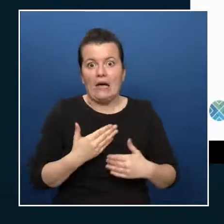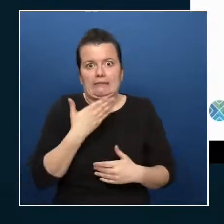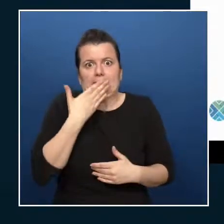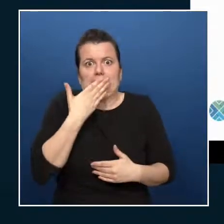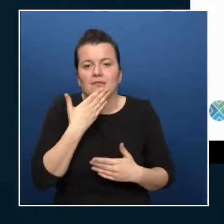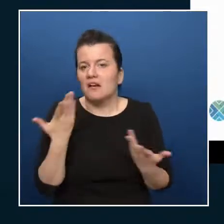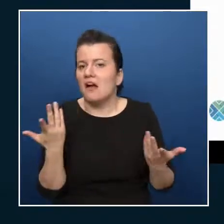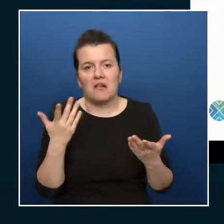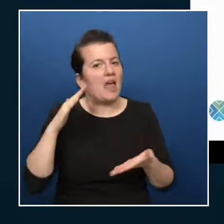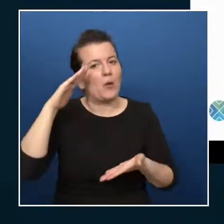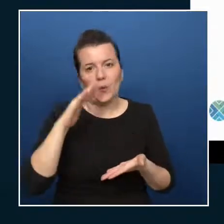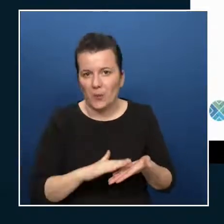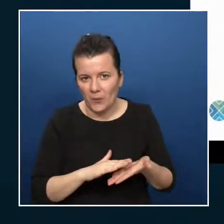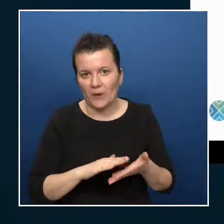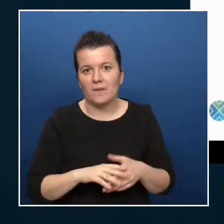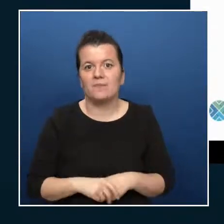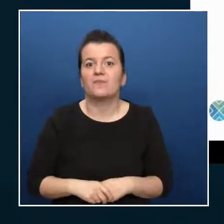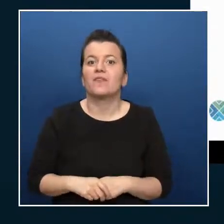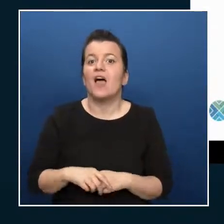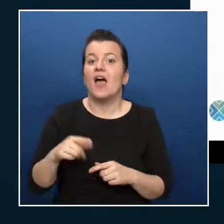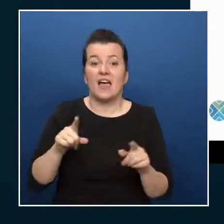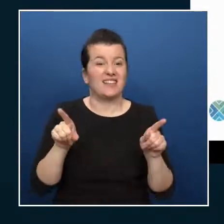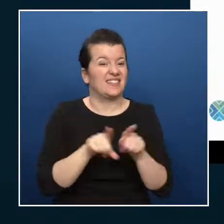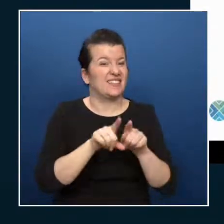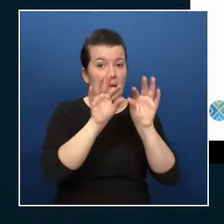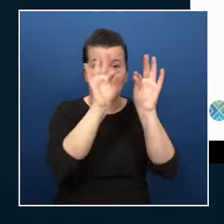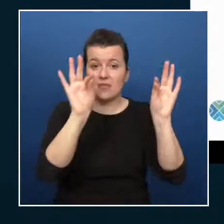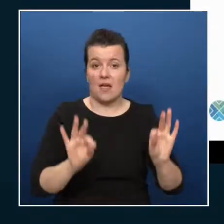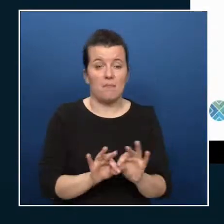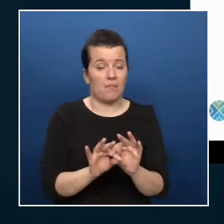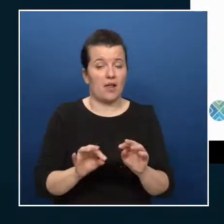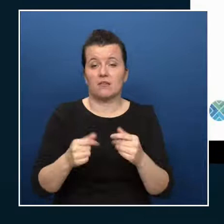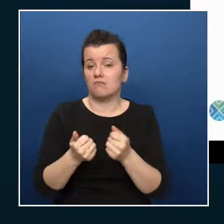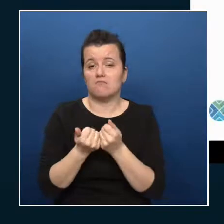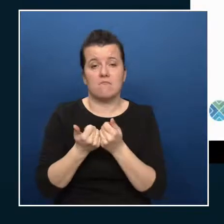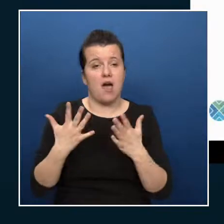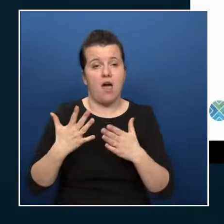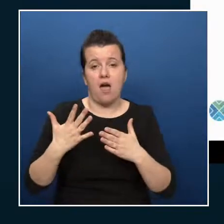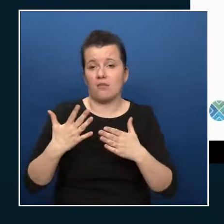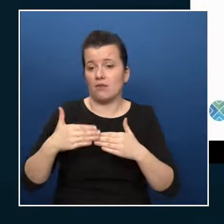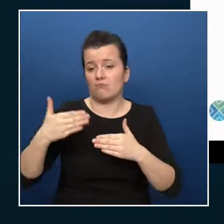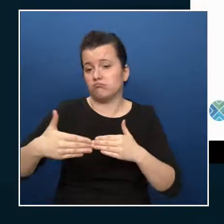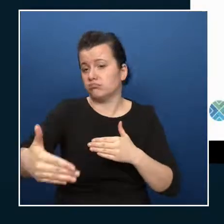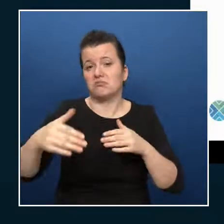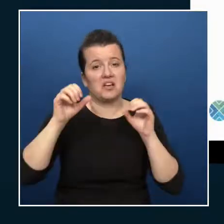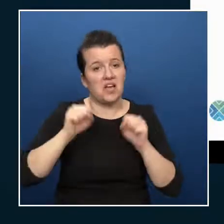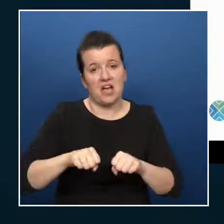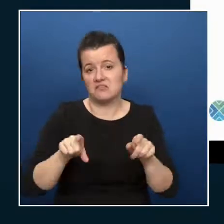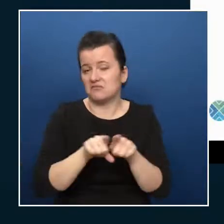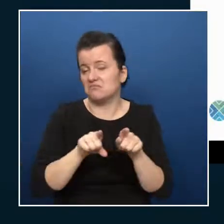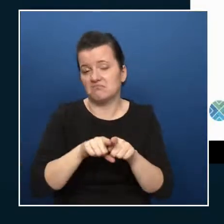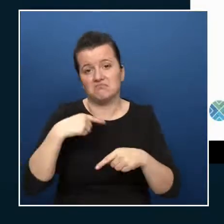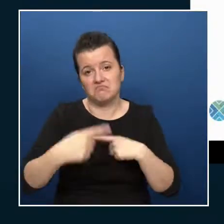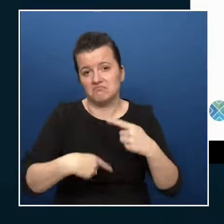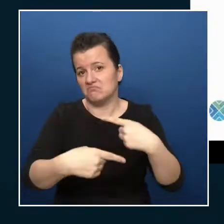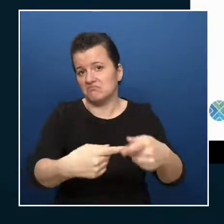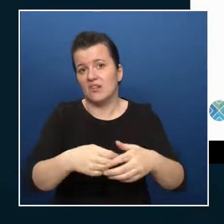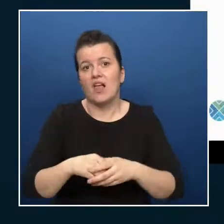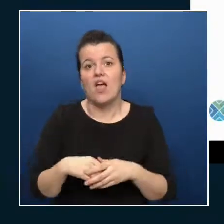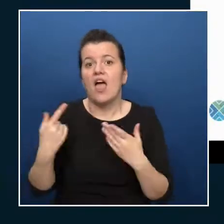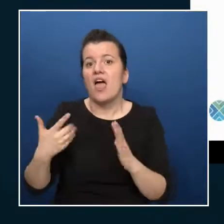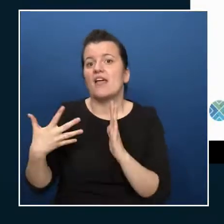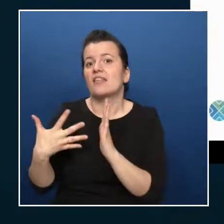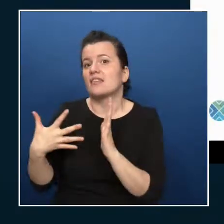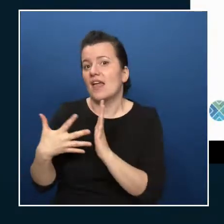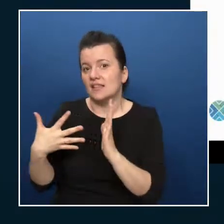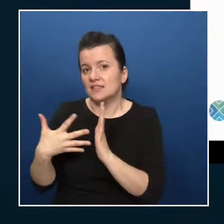identical environments by using the same template multiple times. And you can reduce costs by creating test environments on demand. So